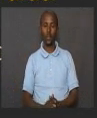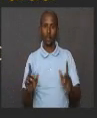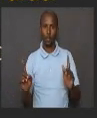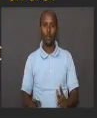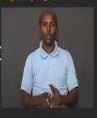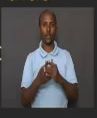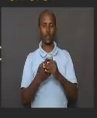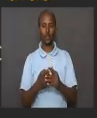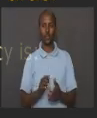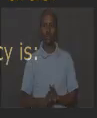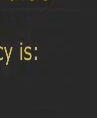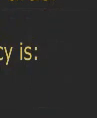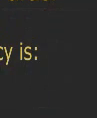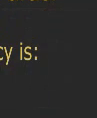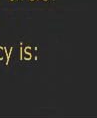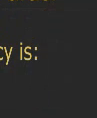Begin.